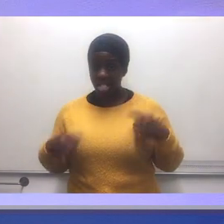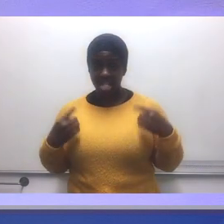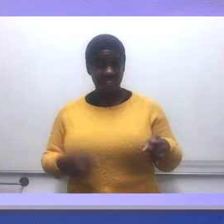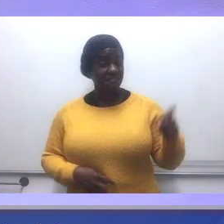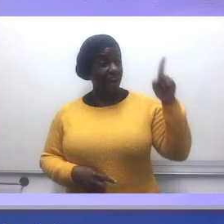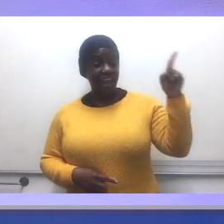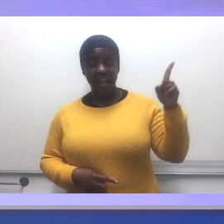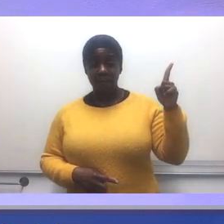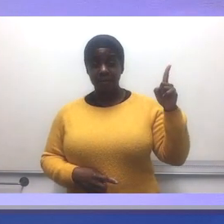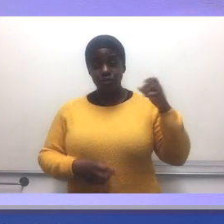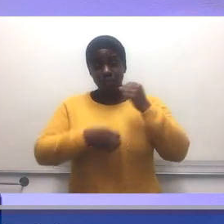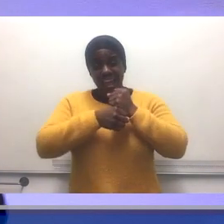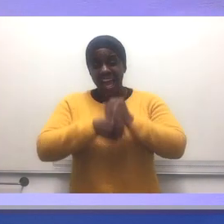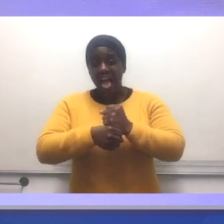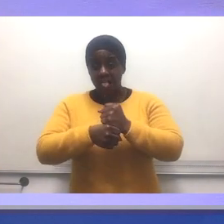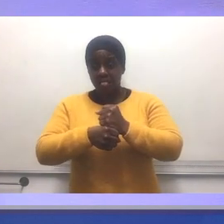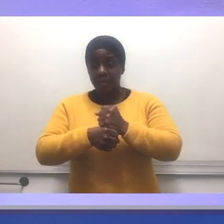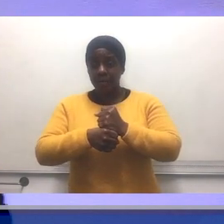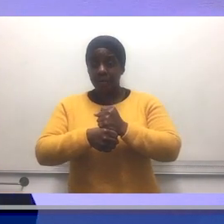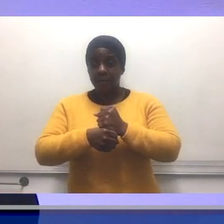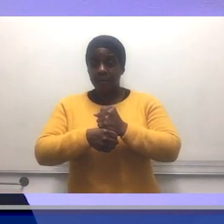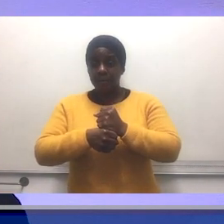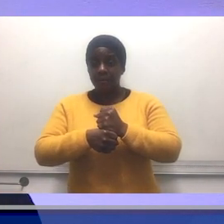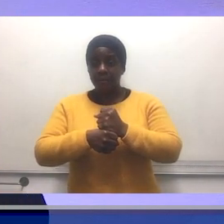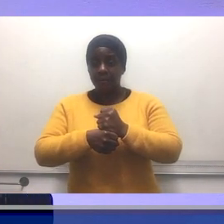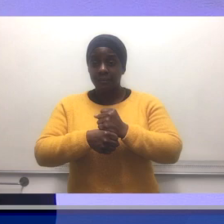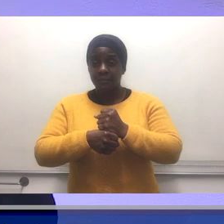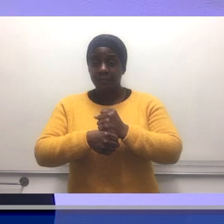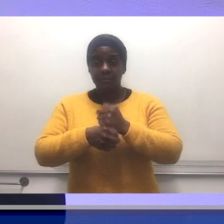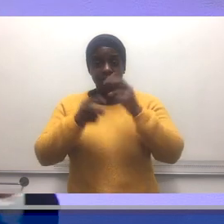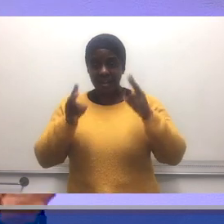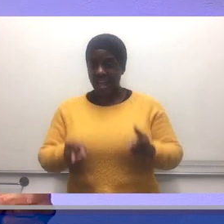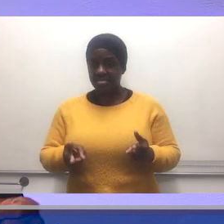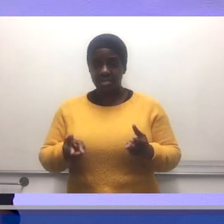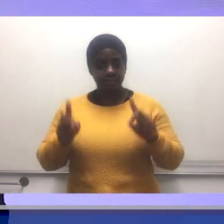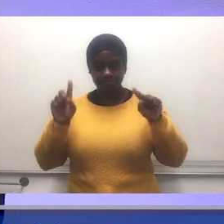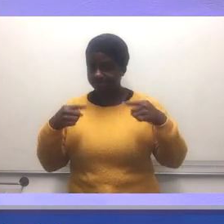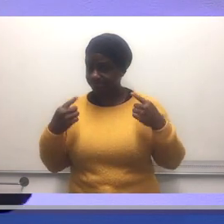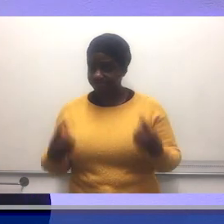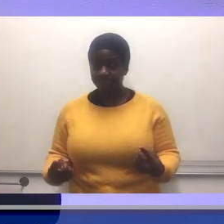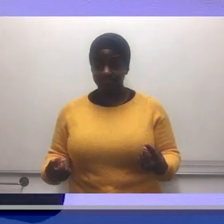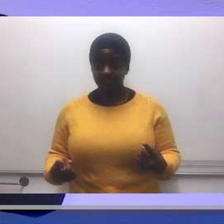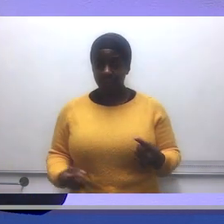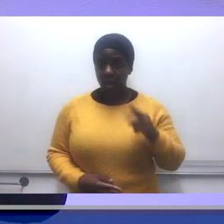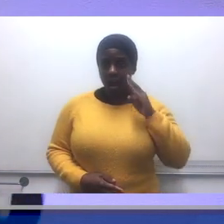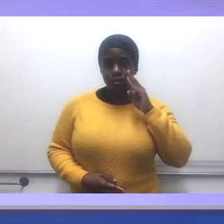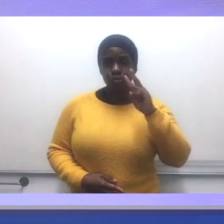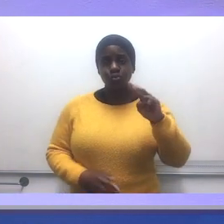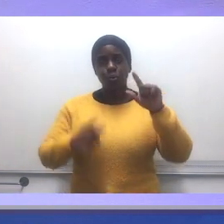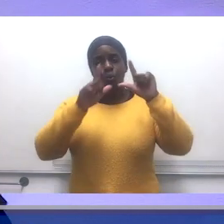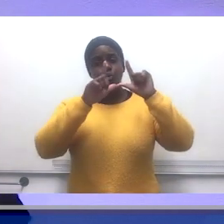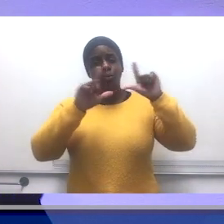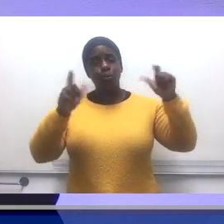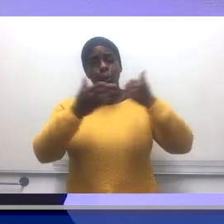be held by it, referring to death. I saw the Lord